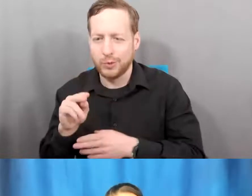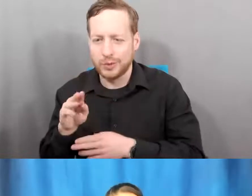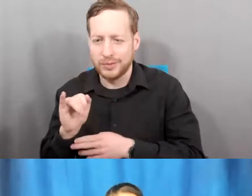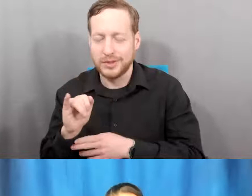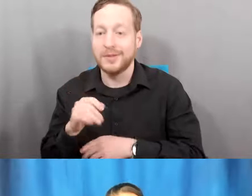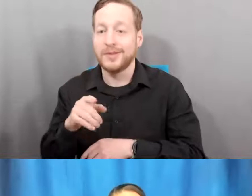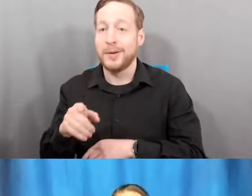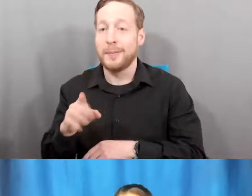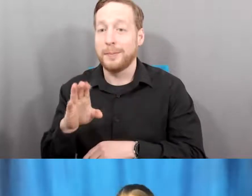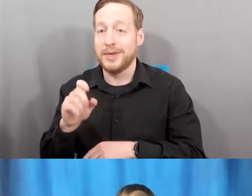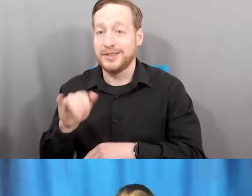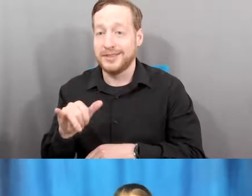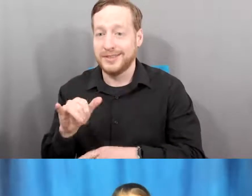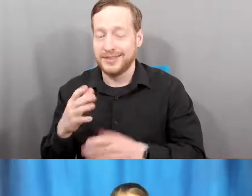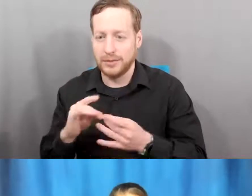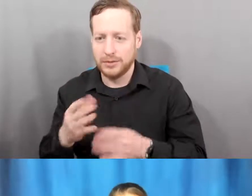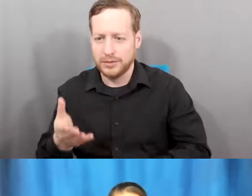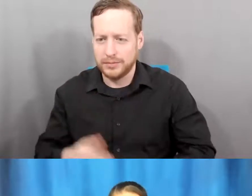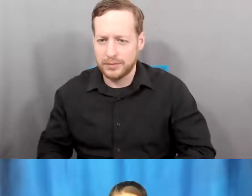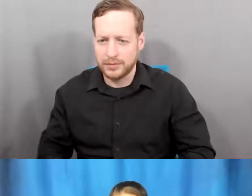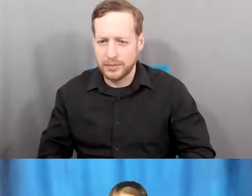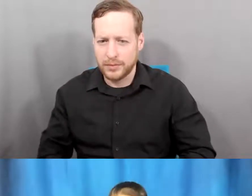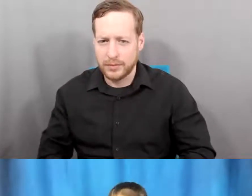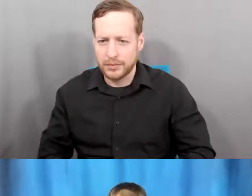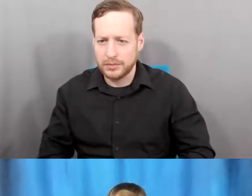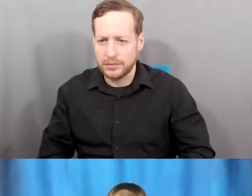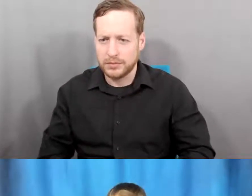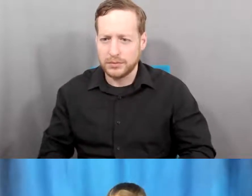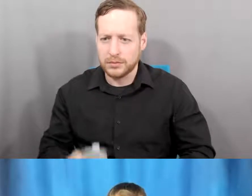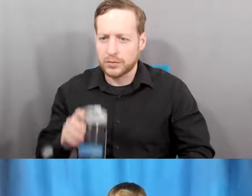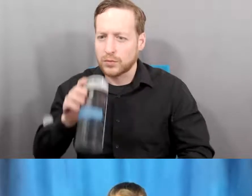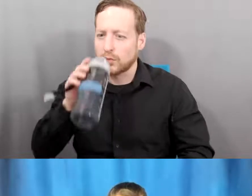So thank you, Boonmi. Tim is saying. Betsy, you have a comment?